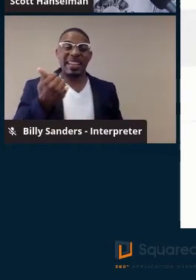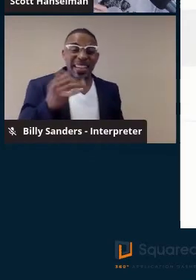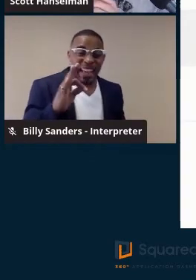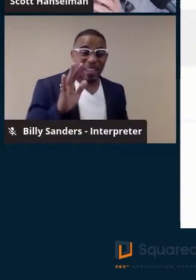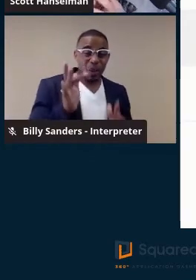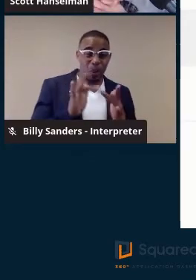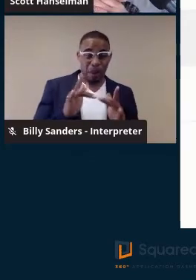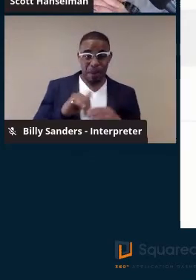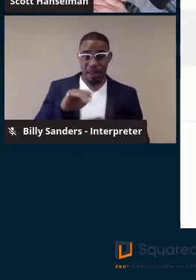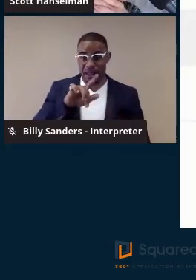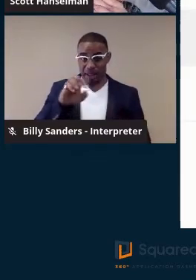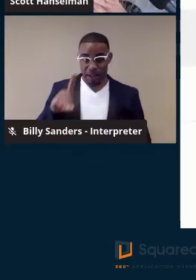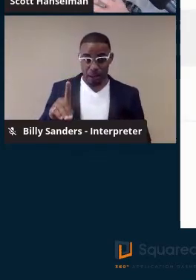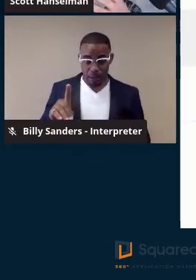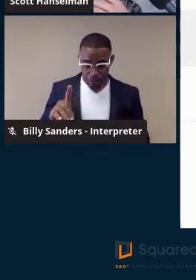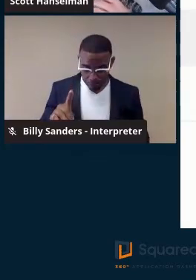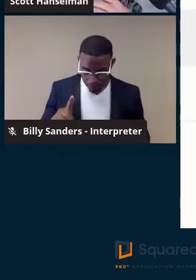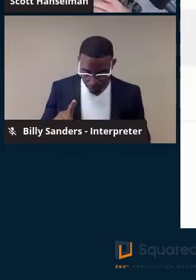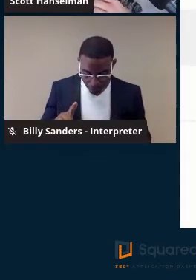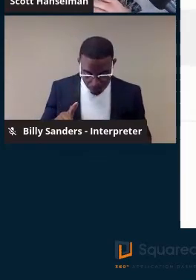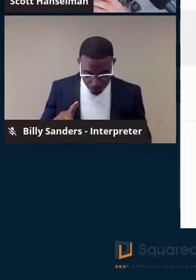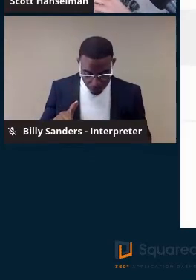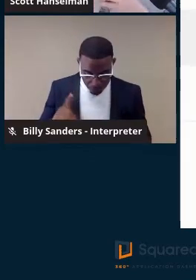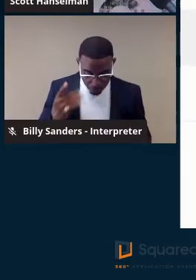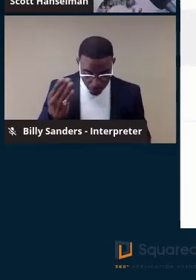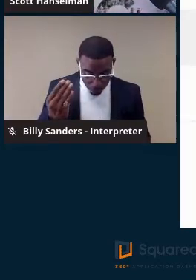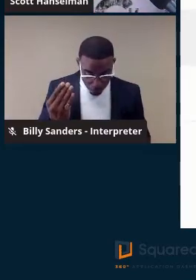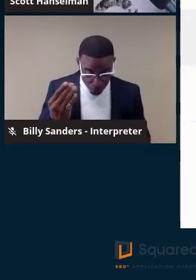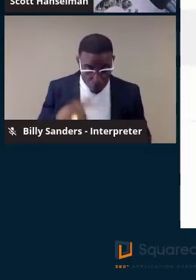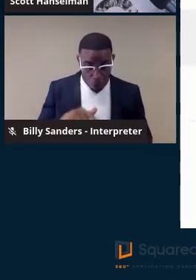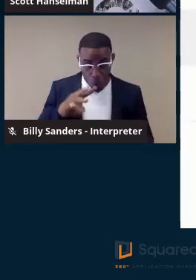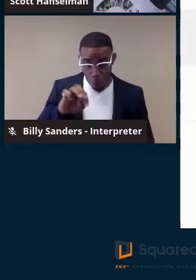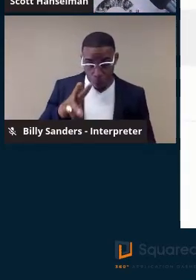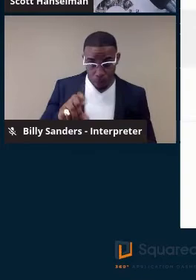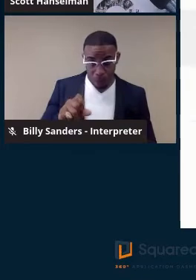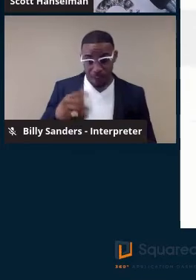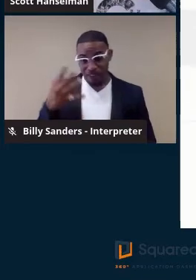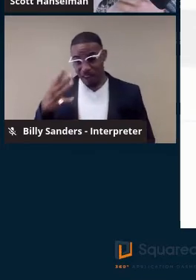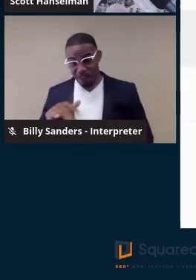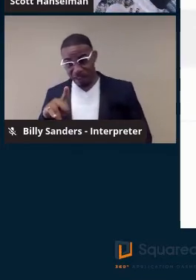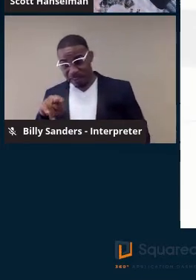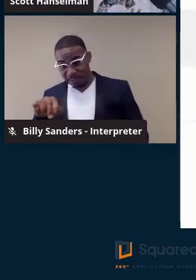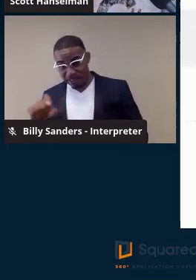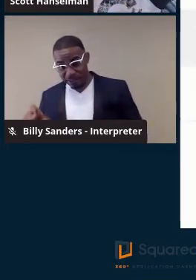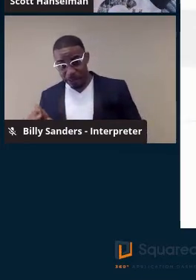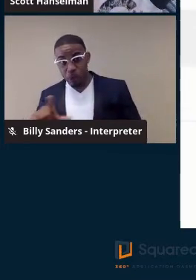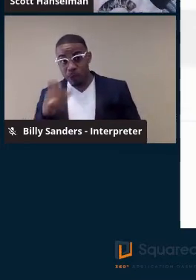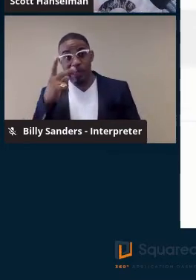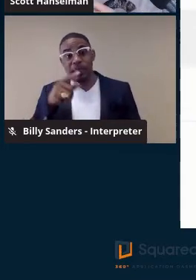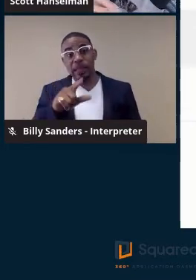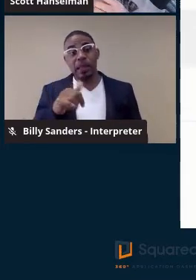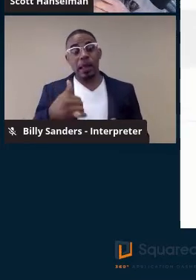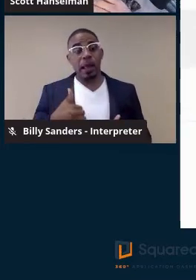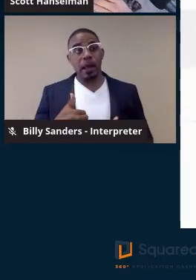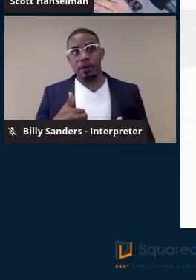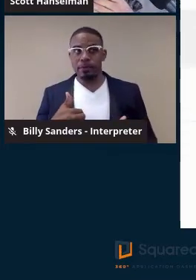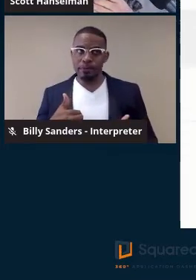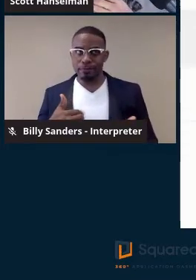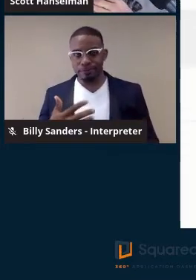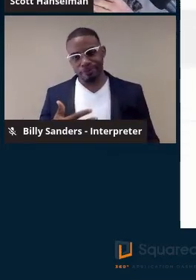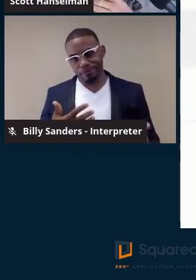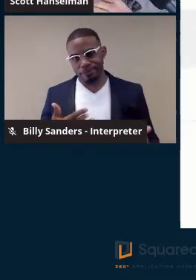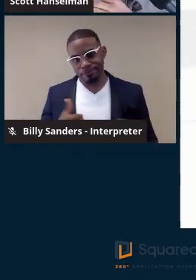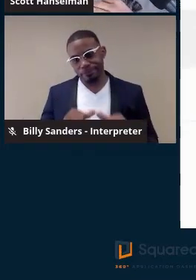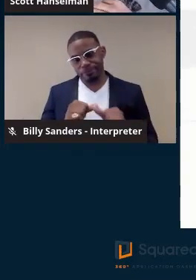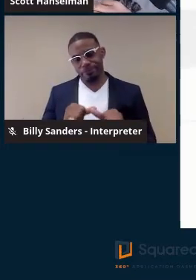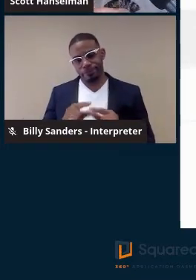websites in the cloud, 14 on Windows, 5 on Linux. You can see that I've moved them over, and I'm